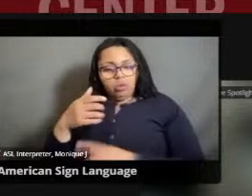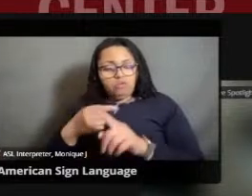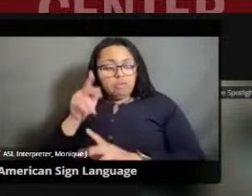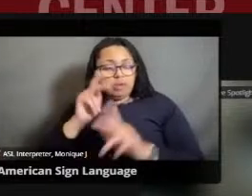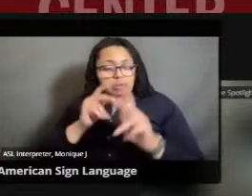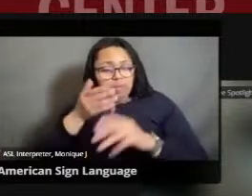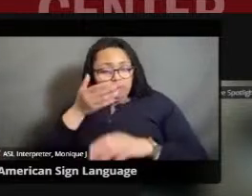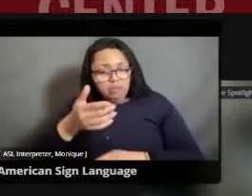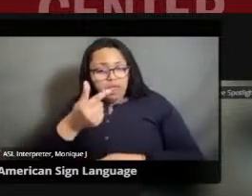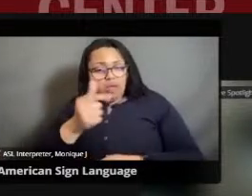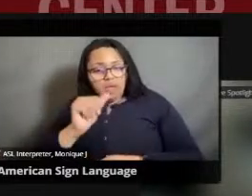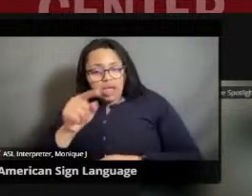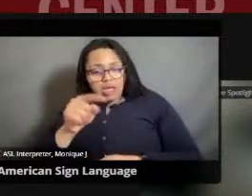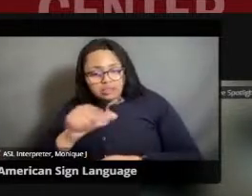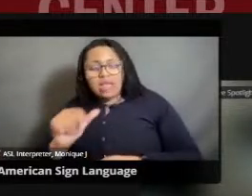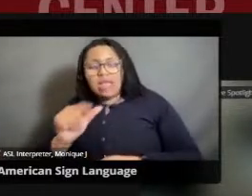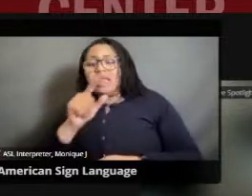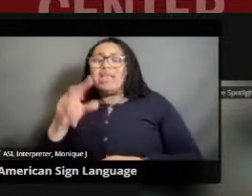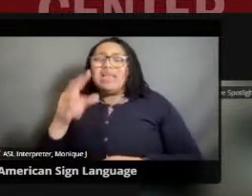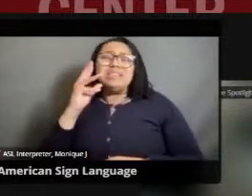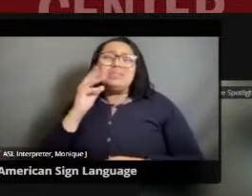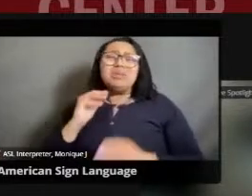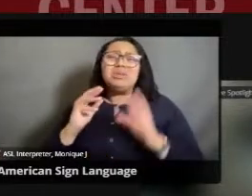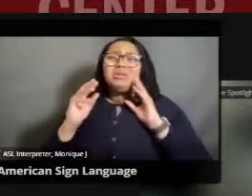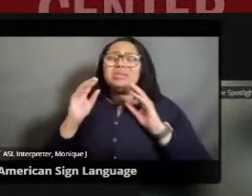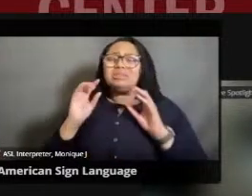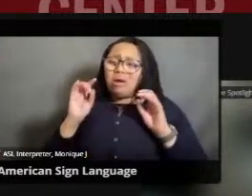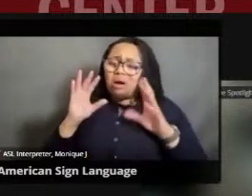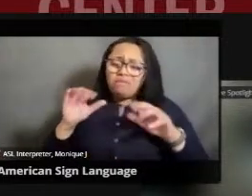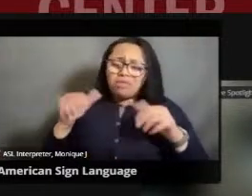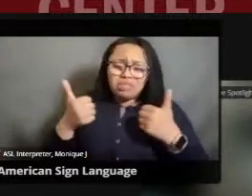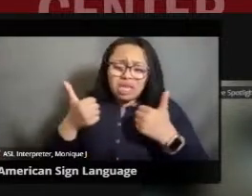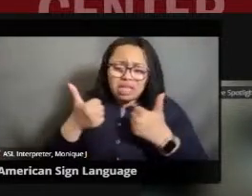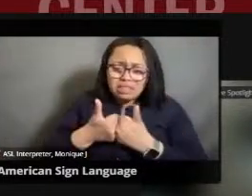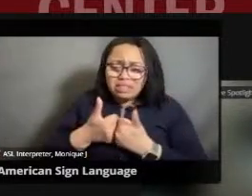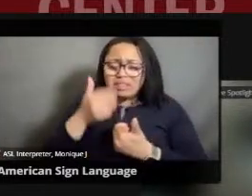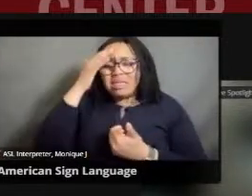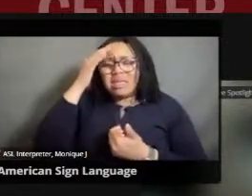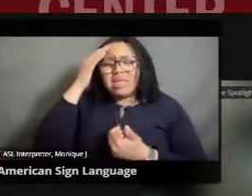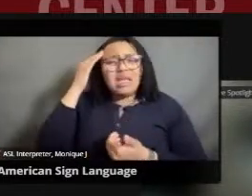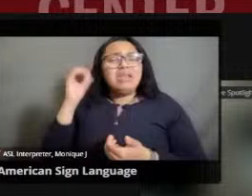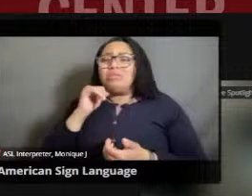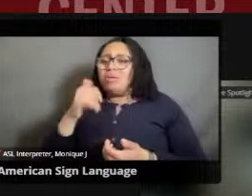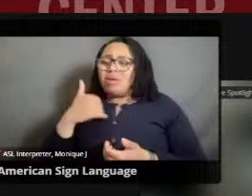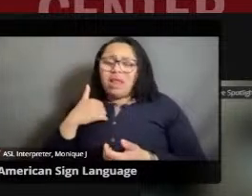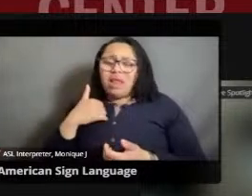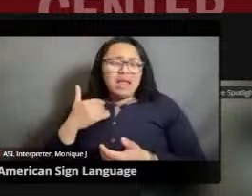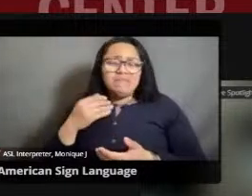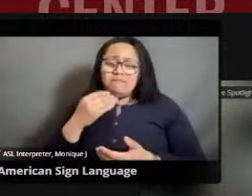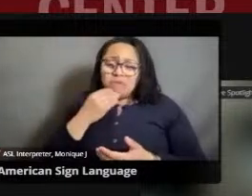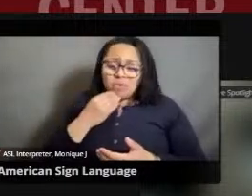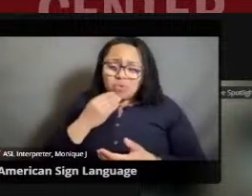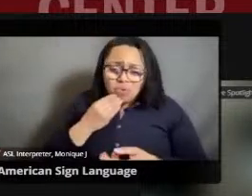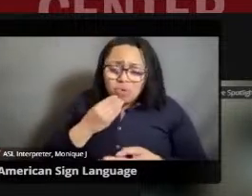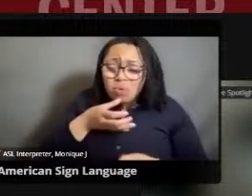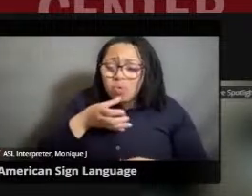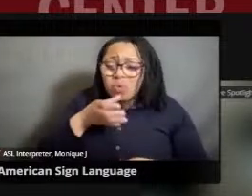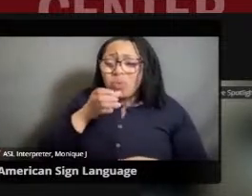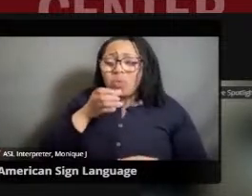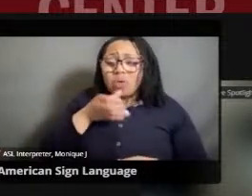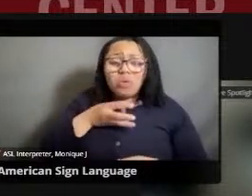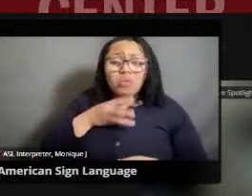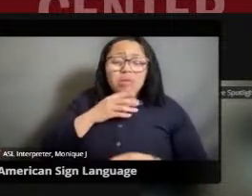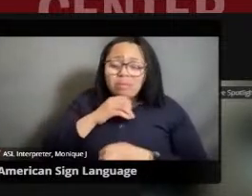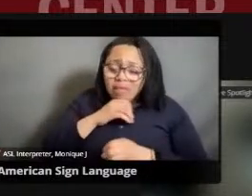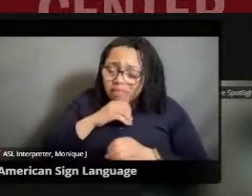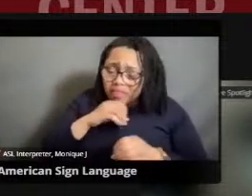challenges, deprived of a nourishing meal and even a sip of water to sustain them. Families are fasting during the day